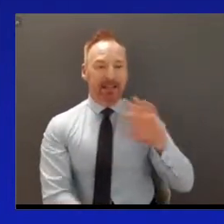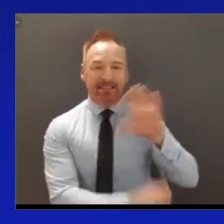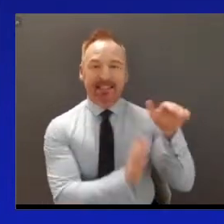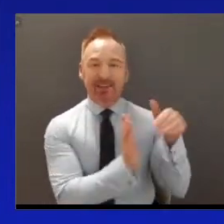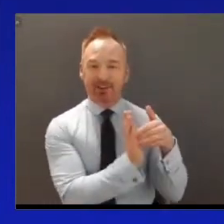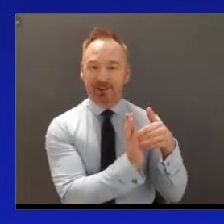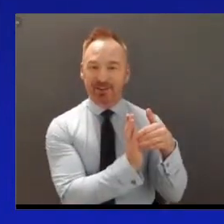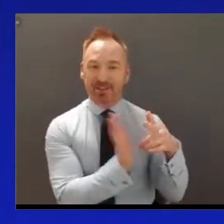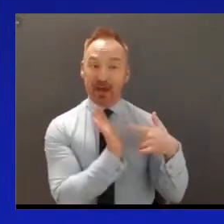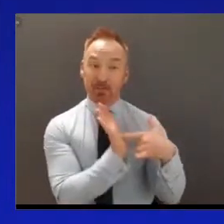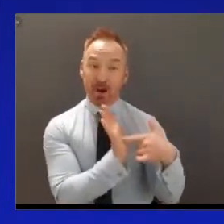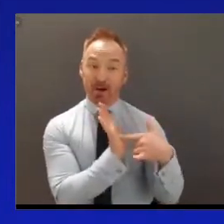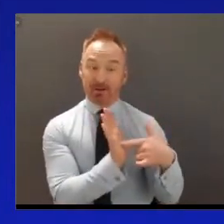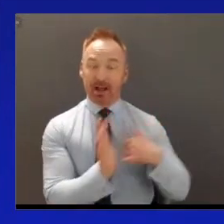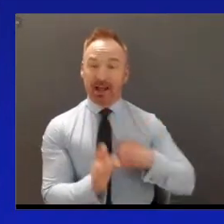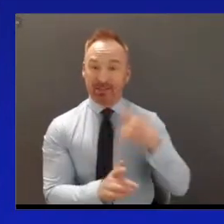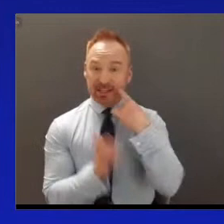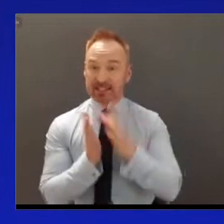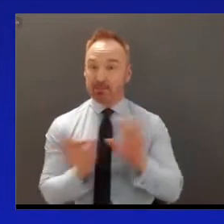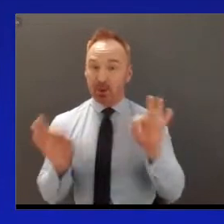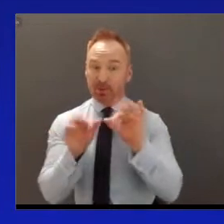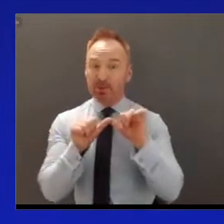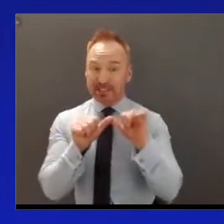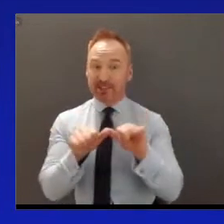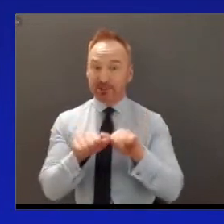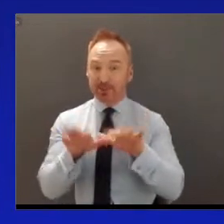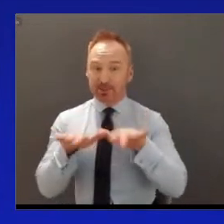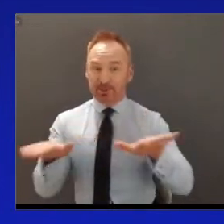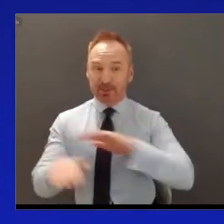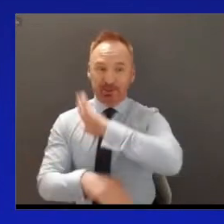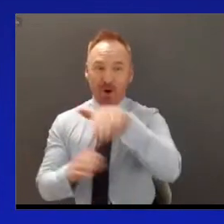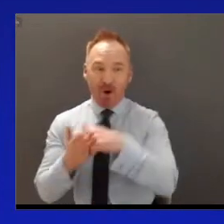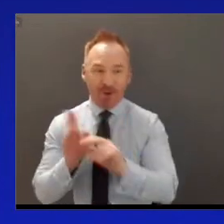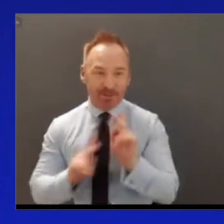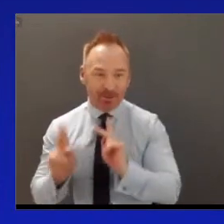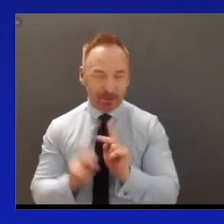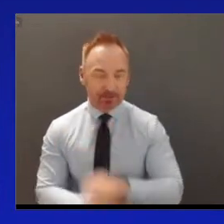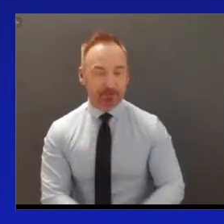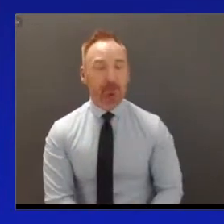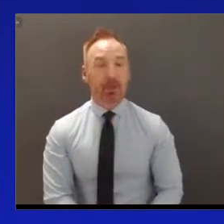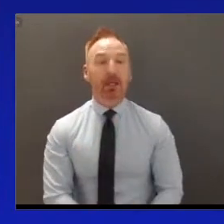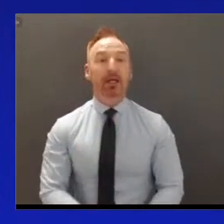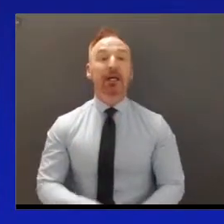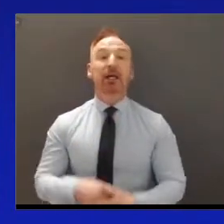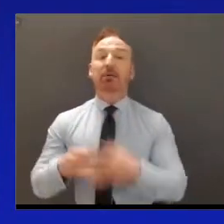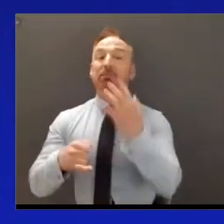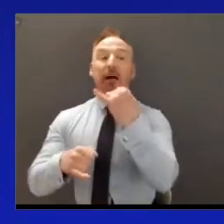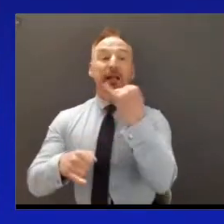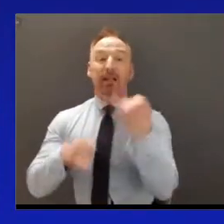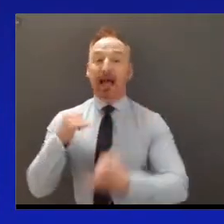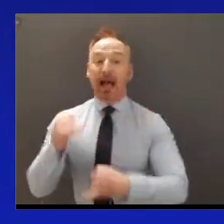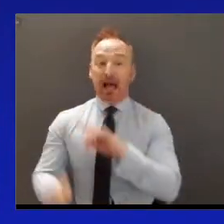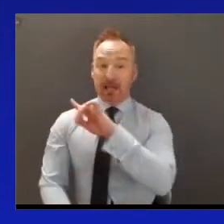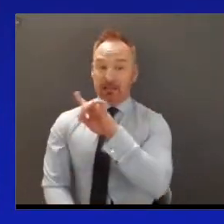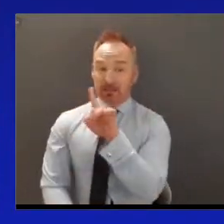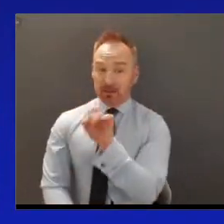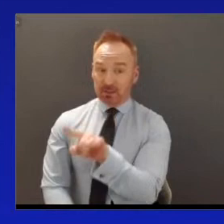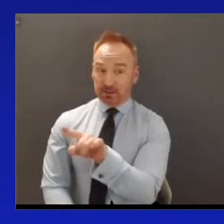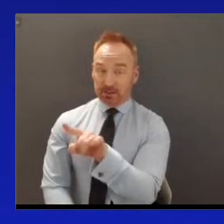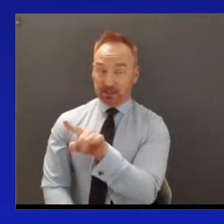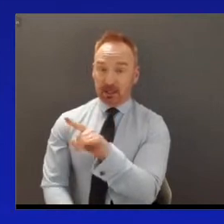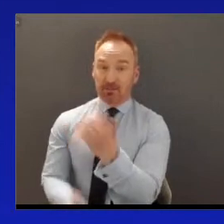we're, reaching this population. Last question, and it's more around, and I do want to, I just want to reiterate